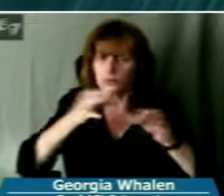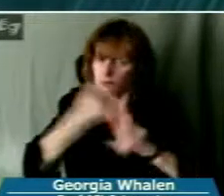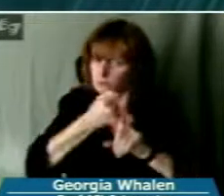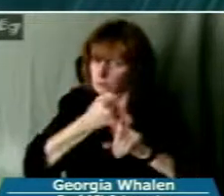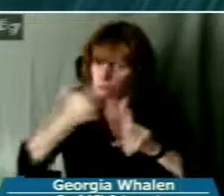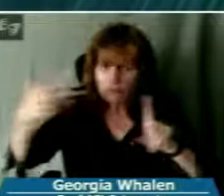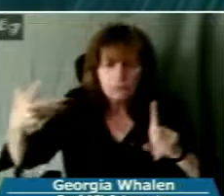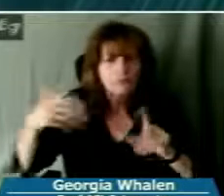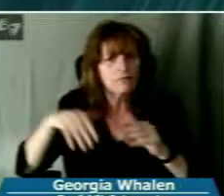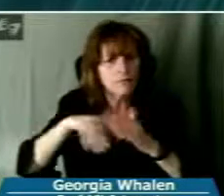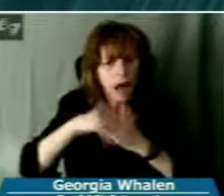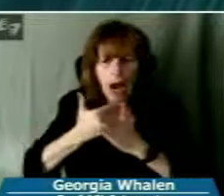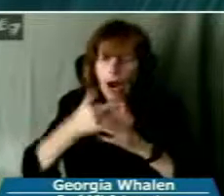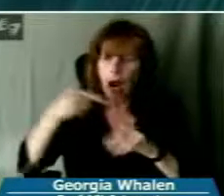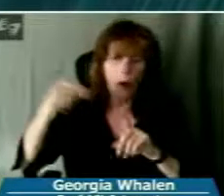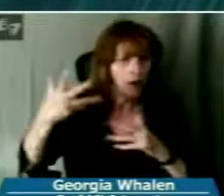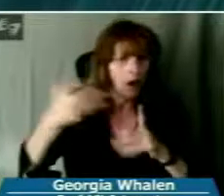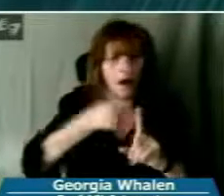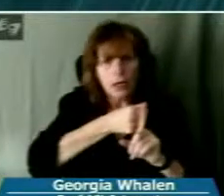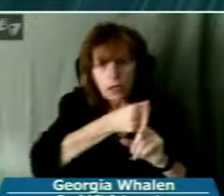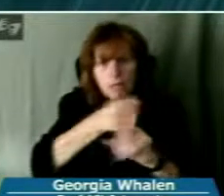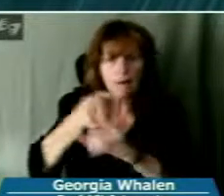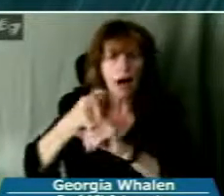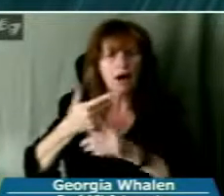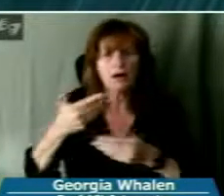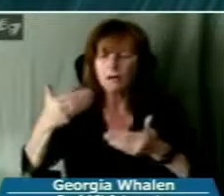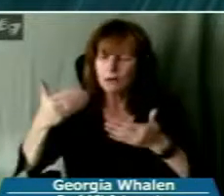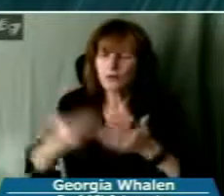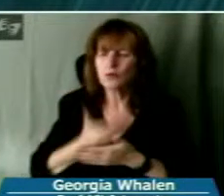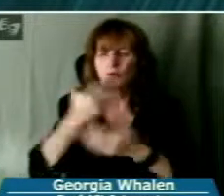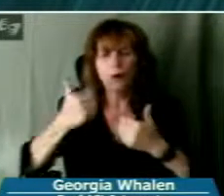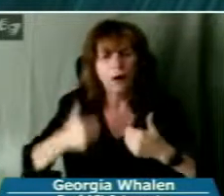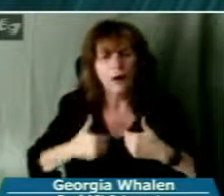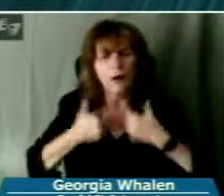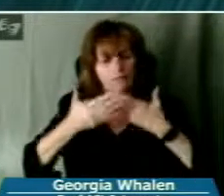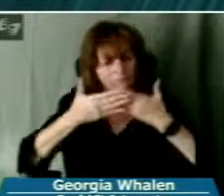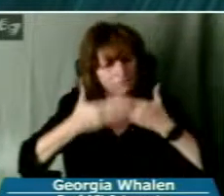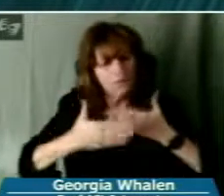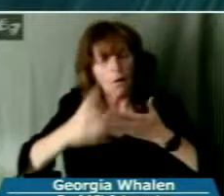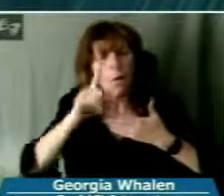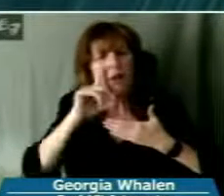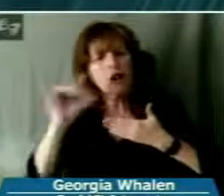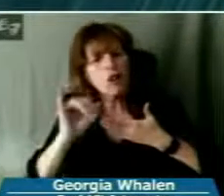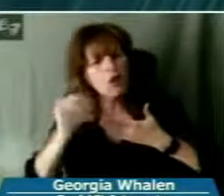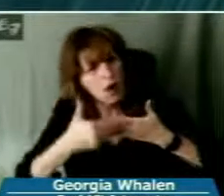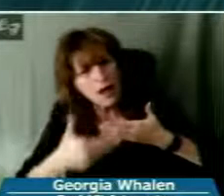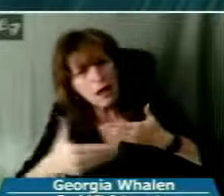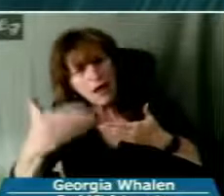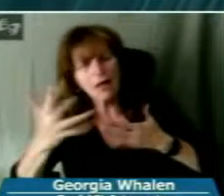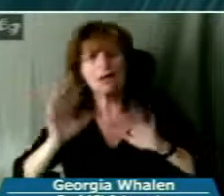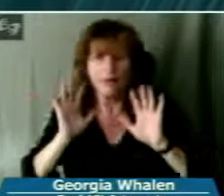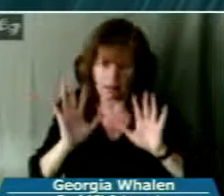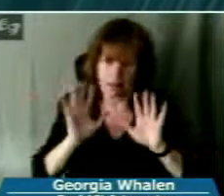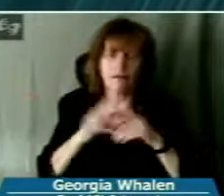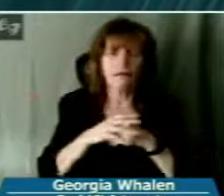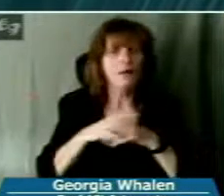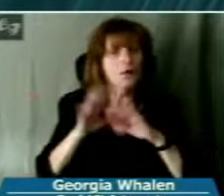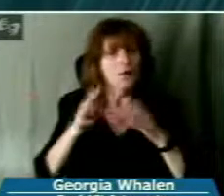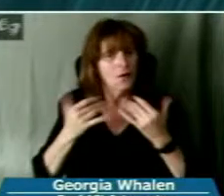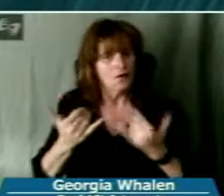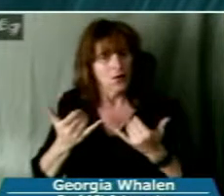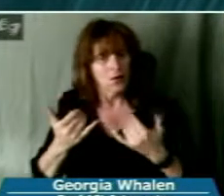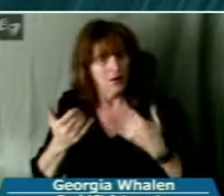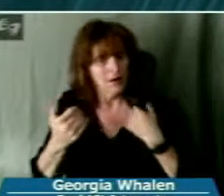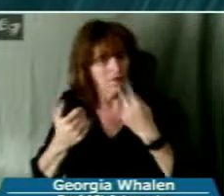now, and what our new reality looks like as we move forward. Today, as the mayor notes, we have some guests